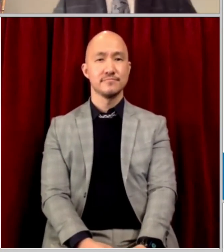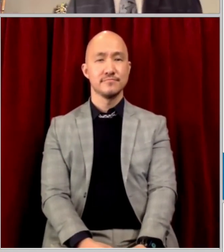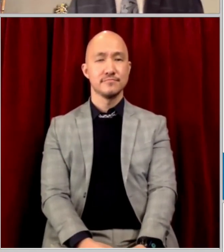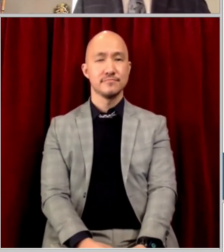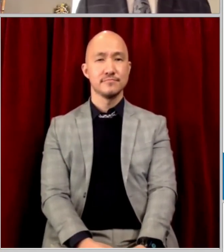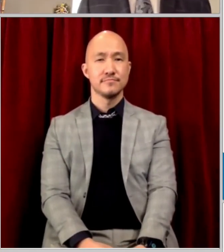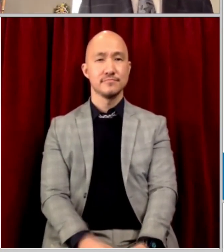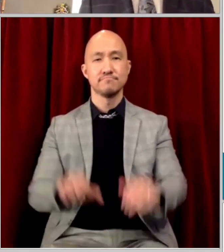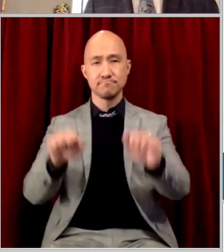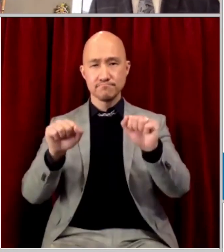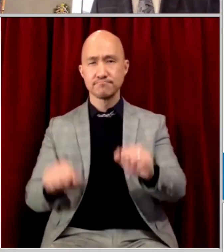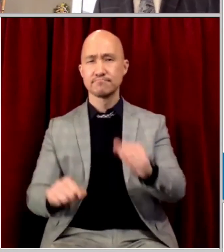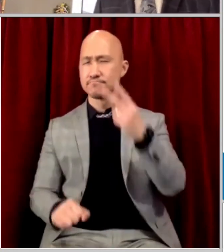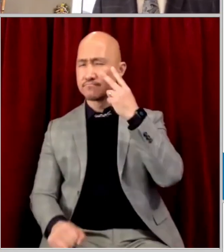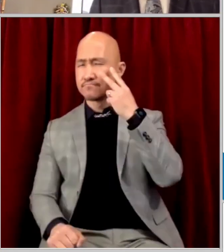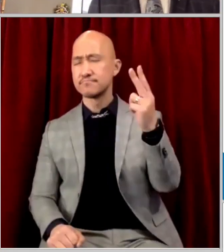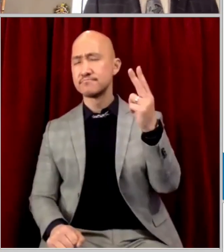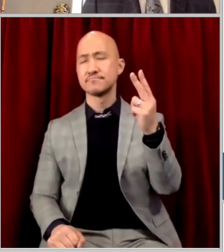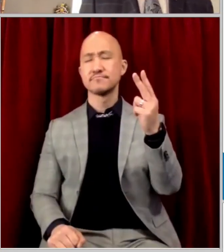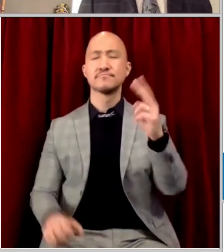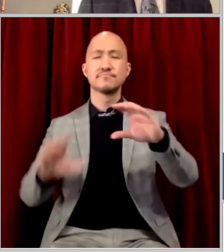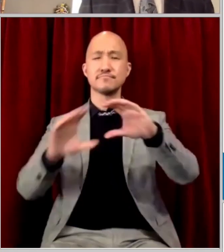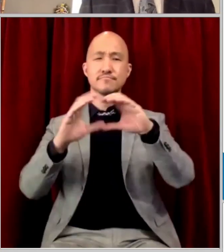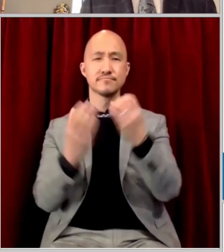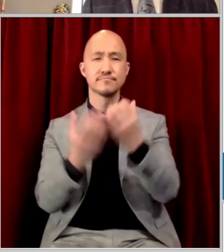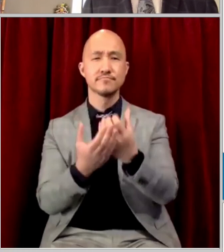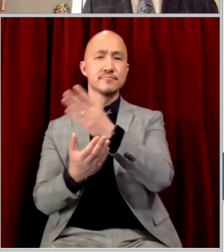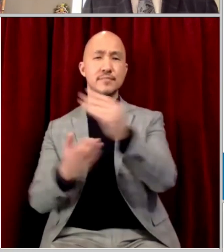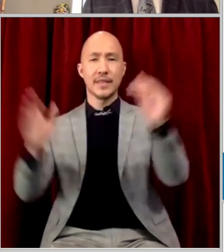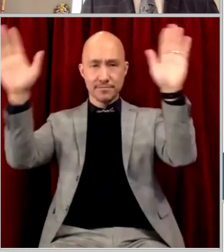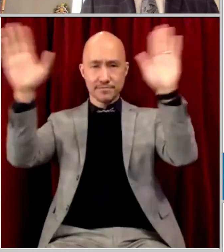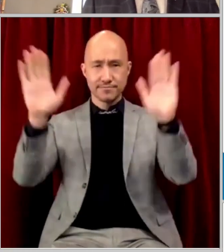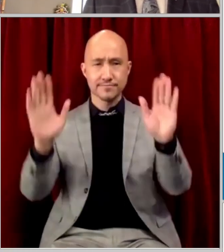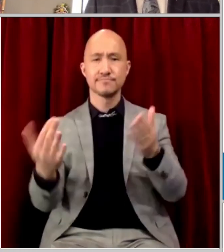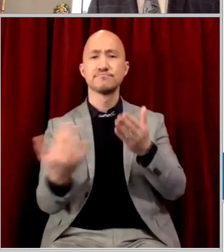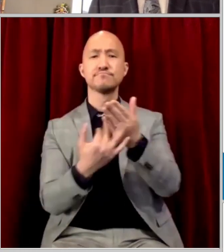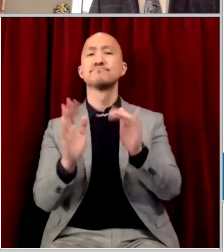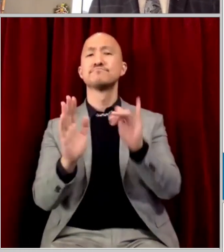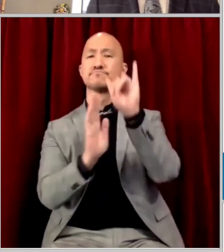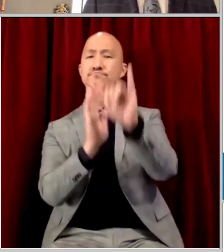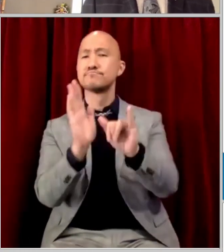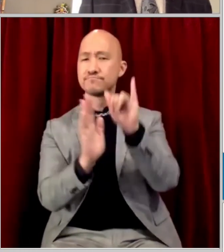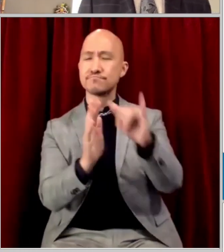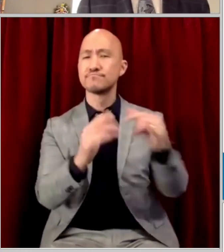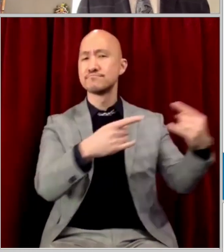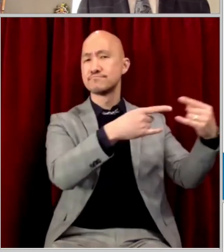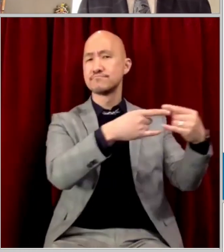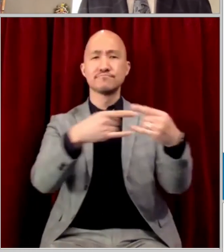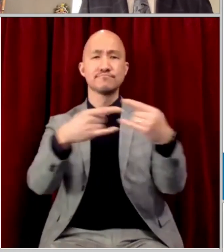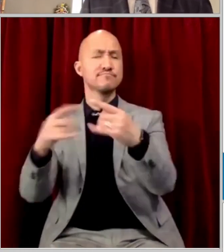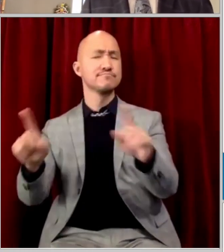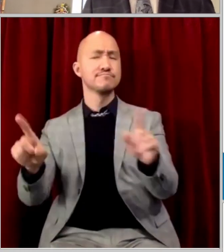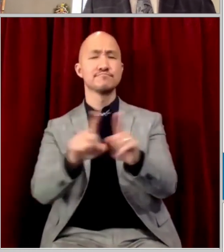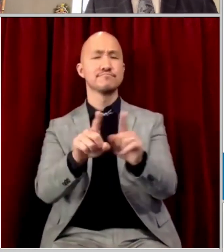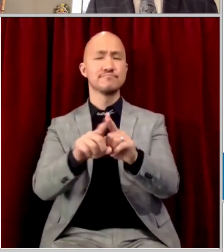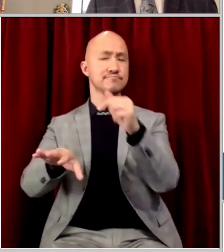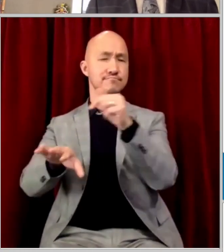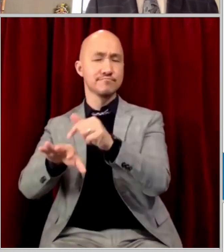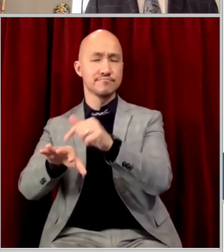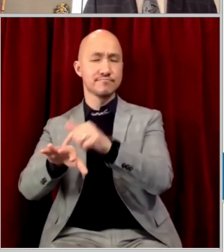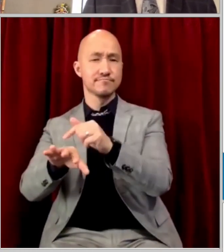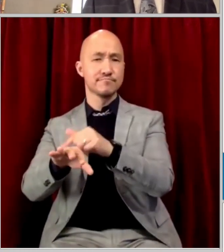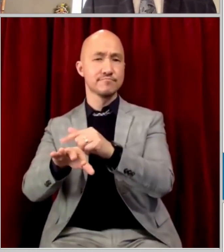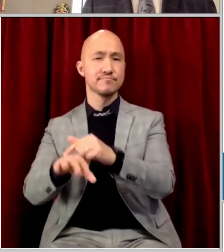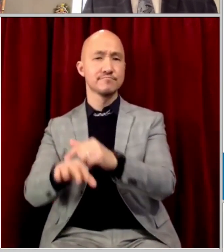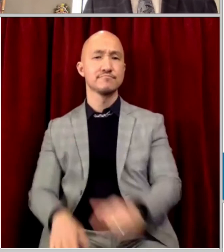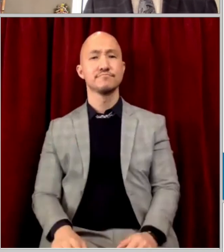Streaming and social media, we are streaming Wednesday night Bible class and Sunday services at their normal times at 7:30 and 2. Please help to share